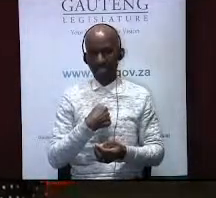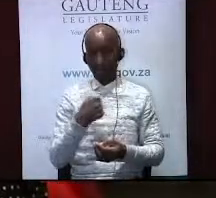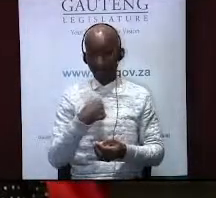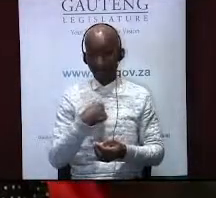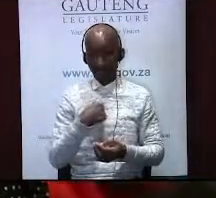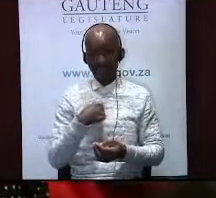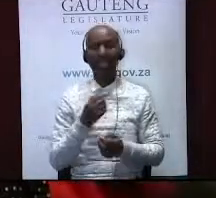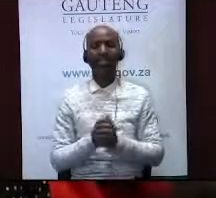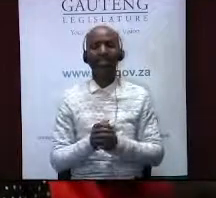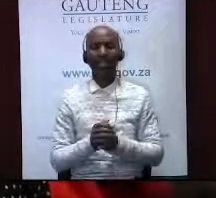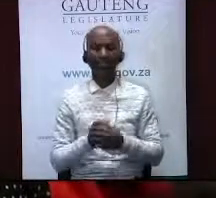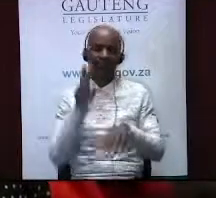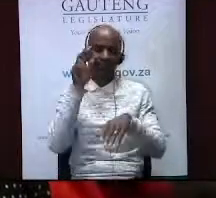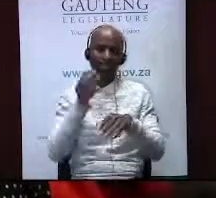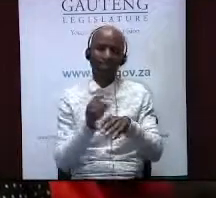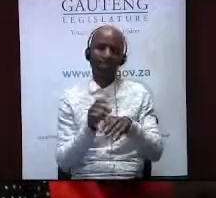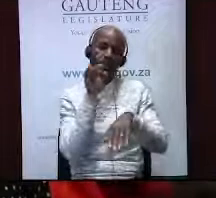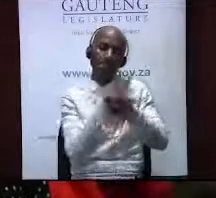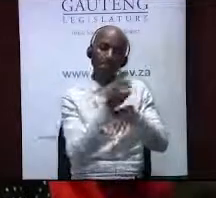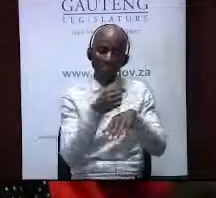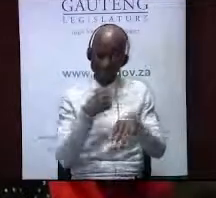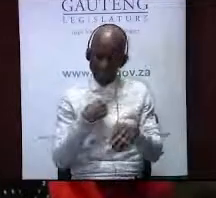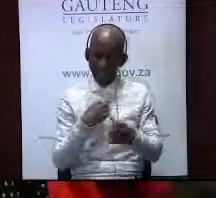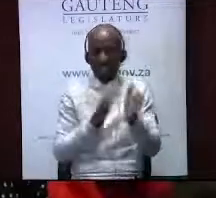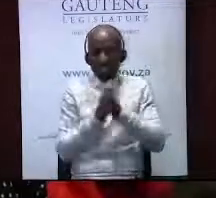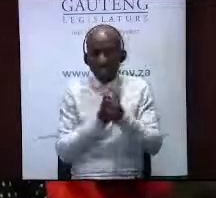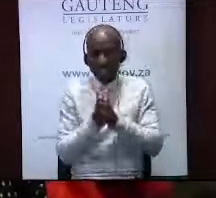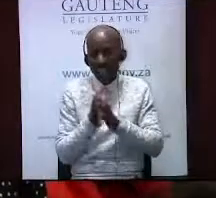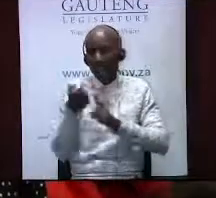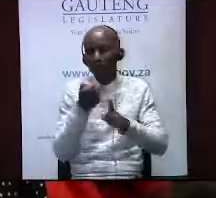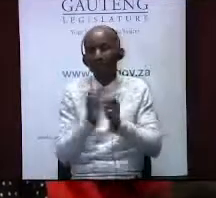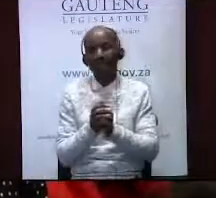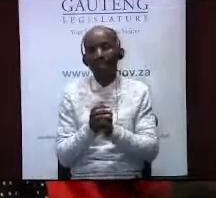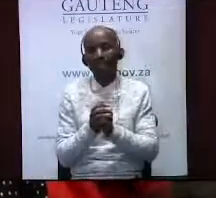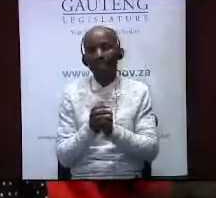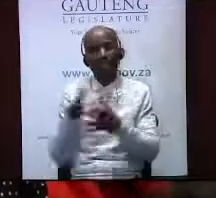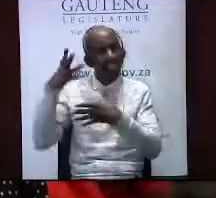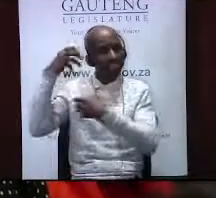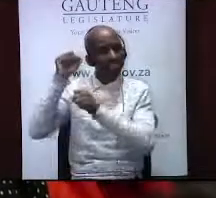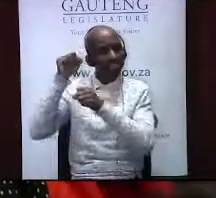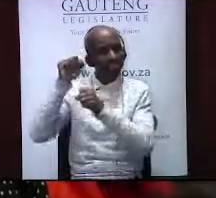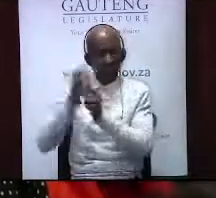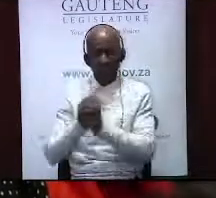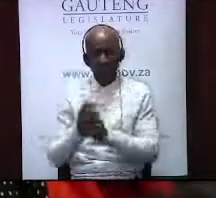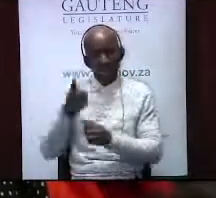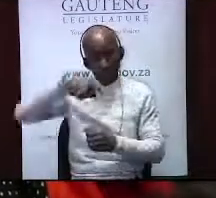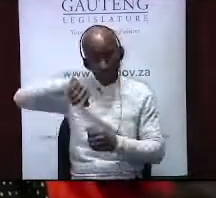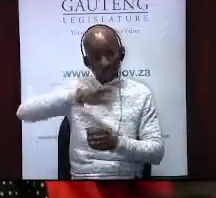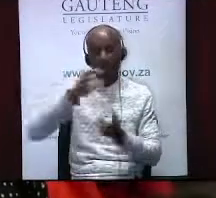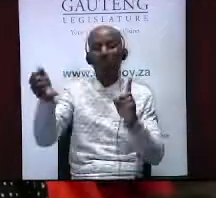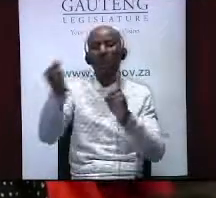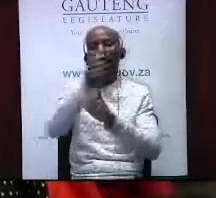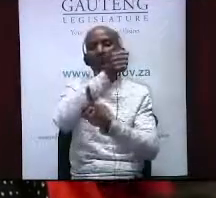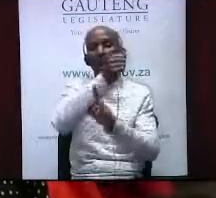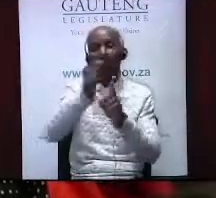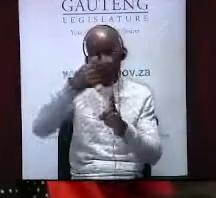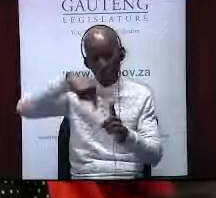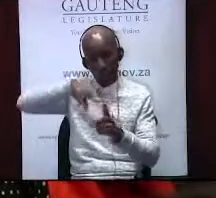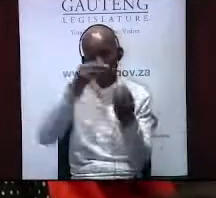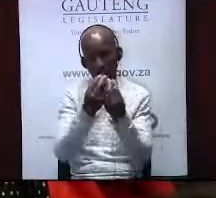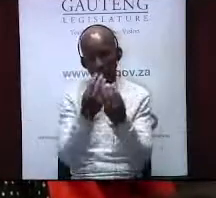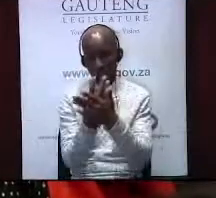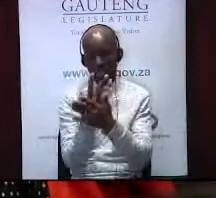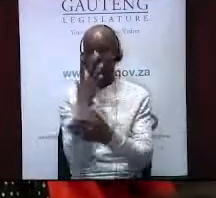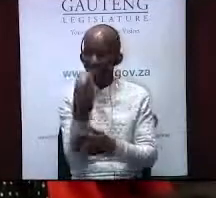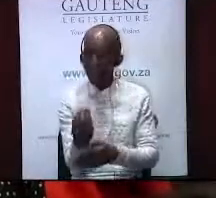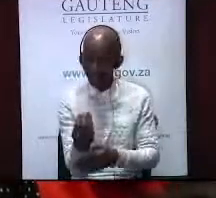as a mentor, I would say, coming from the corporate industry and all the abuse and everything that I've gone